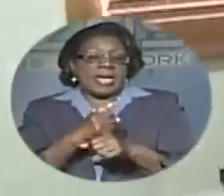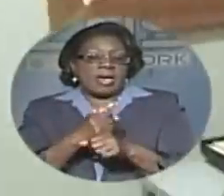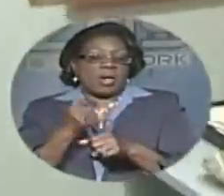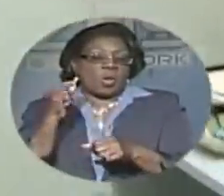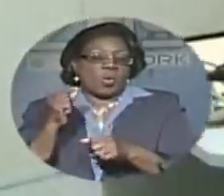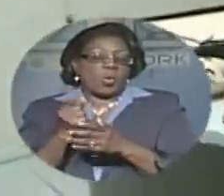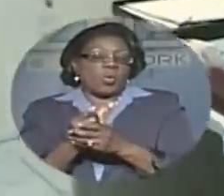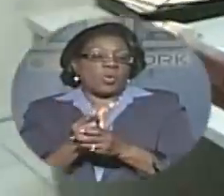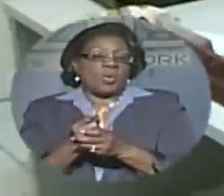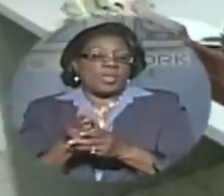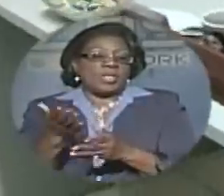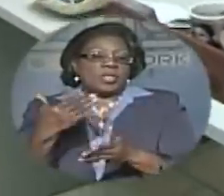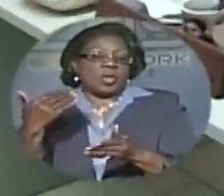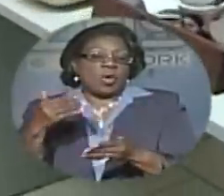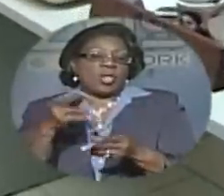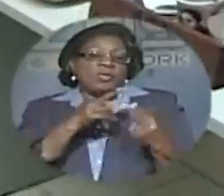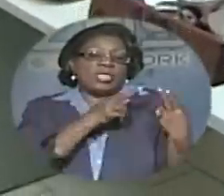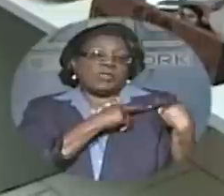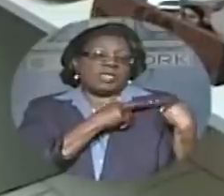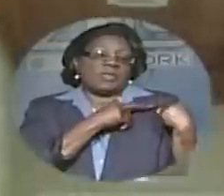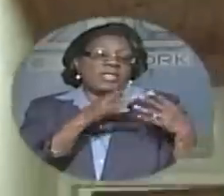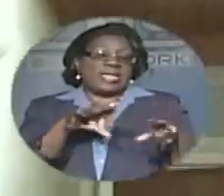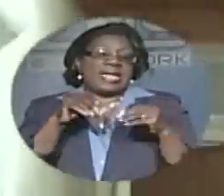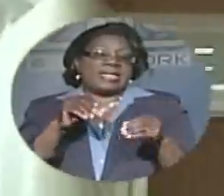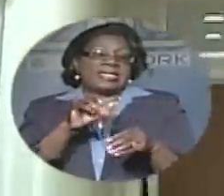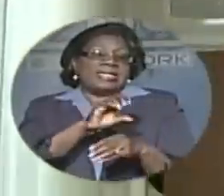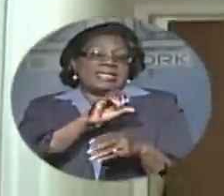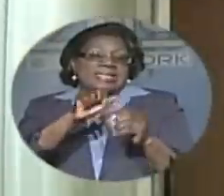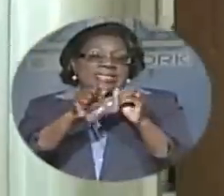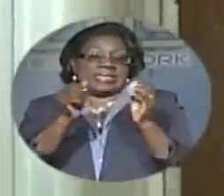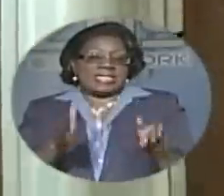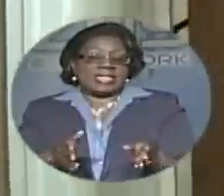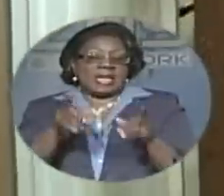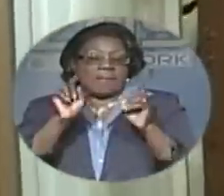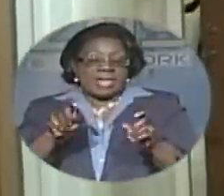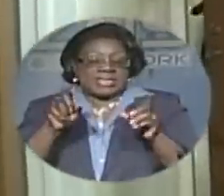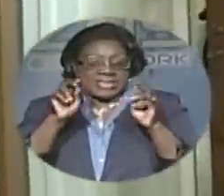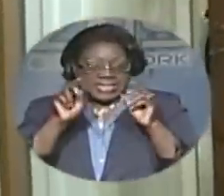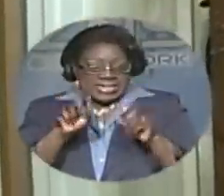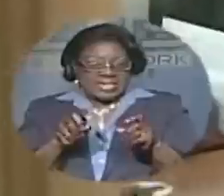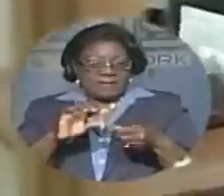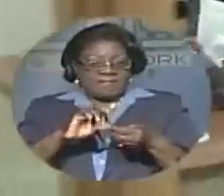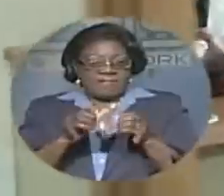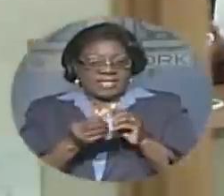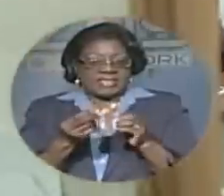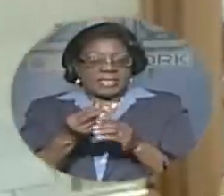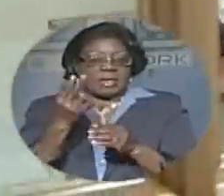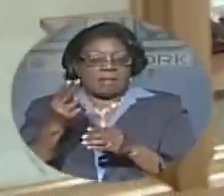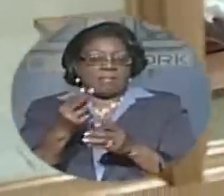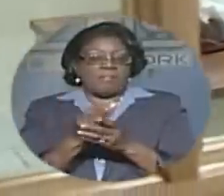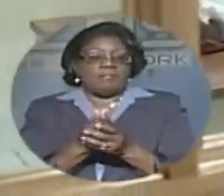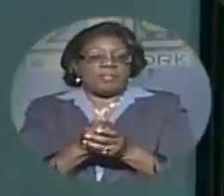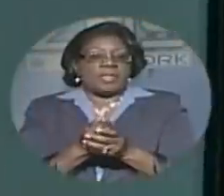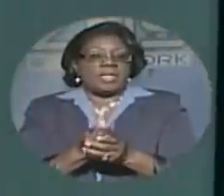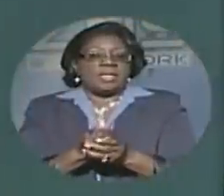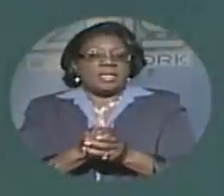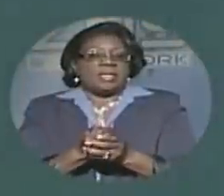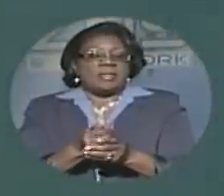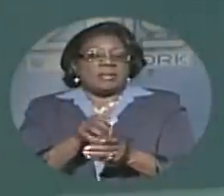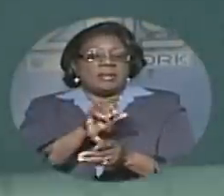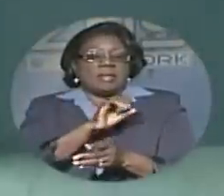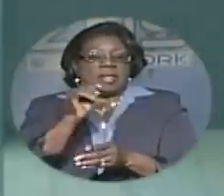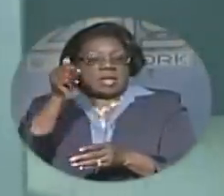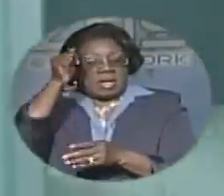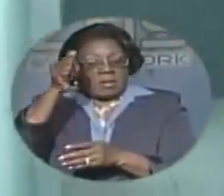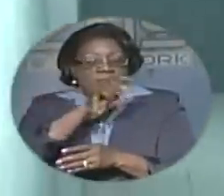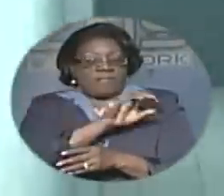to the district, took on the responsibility to give the station a much-needed overhaul. He, an officer in charge of the Central Bahamas, Albert